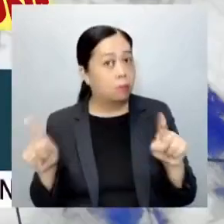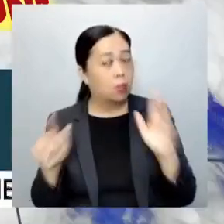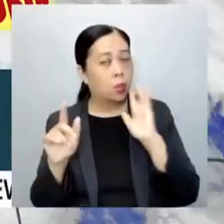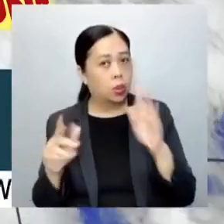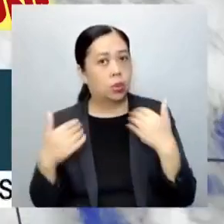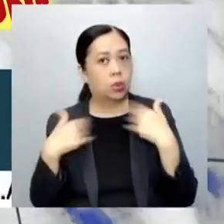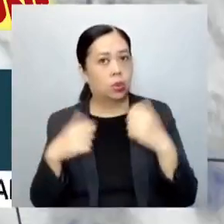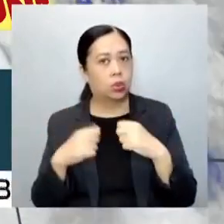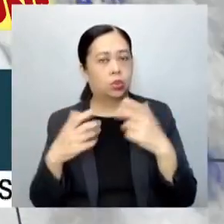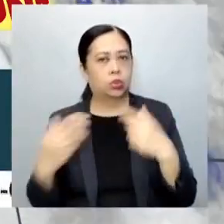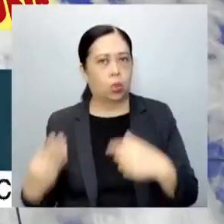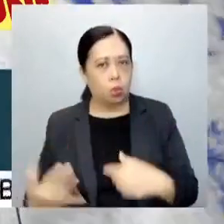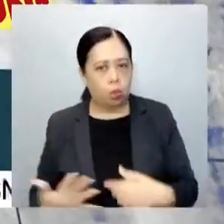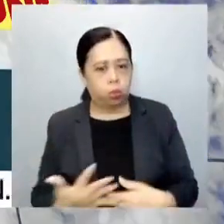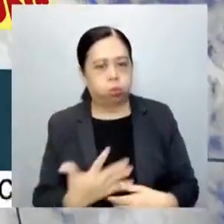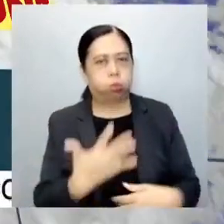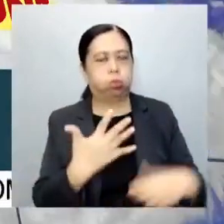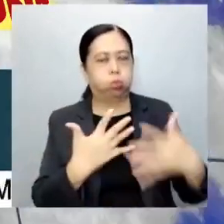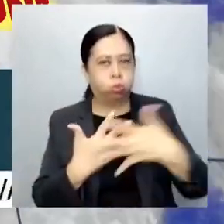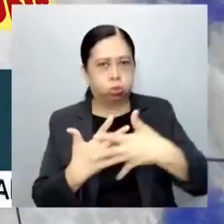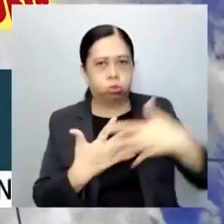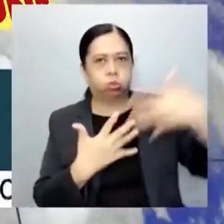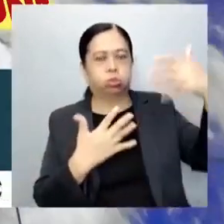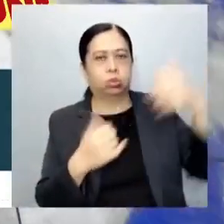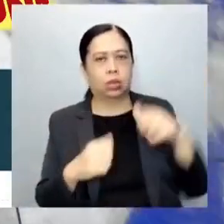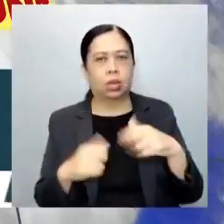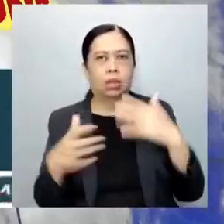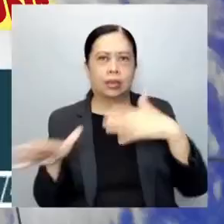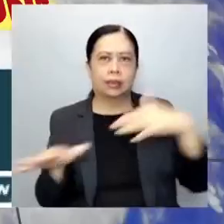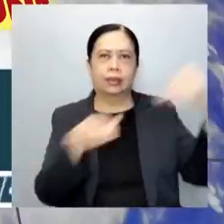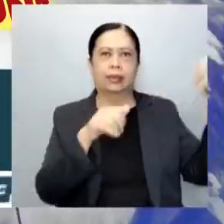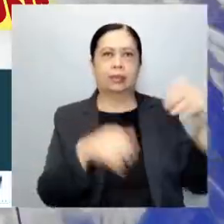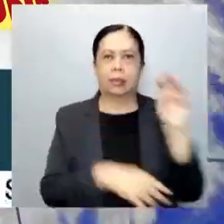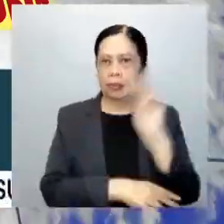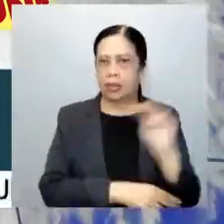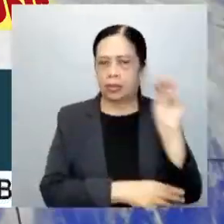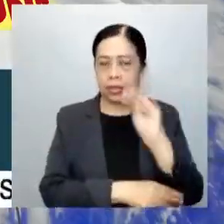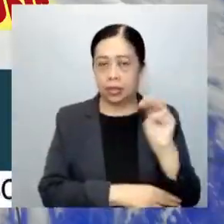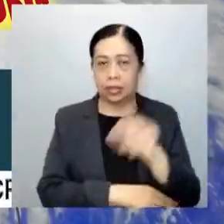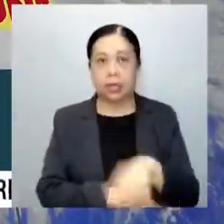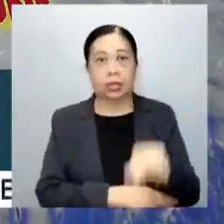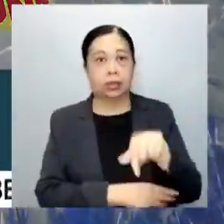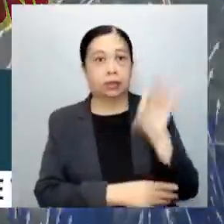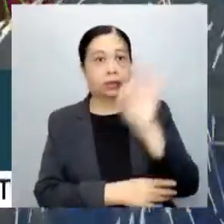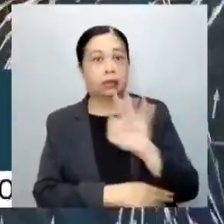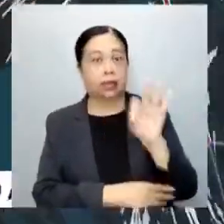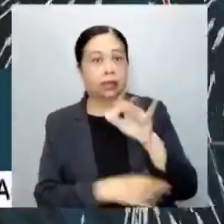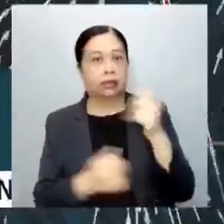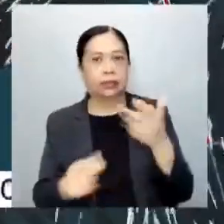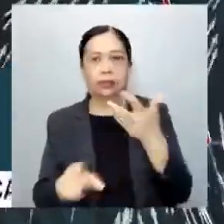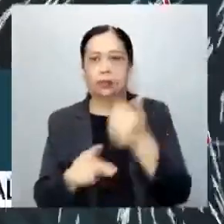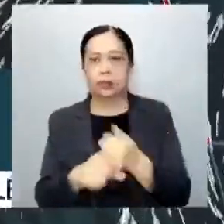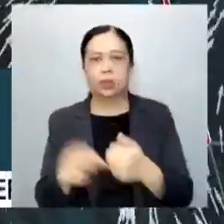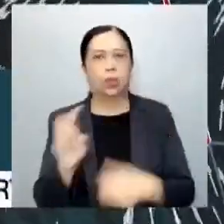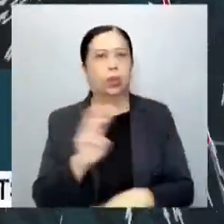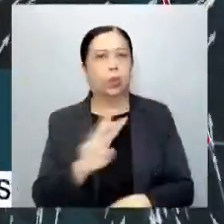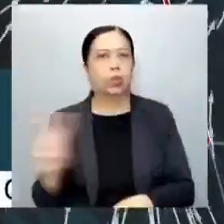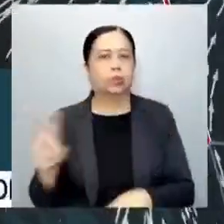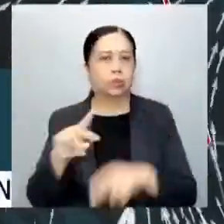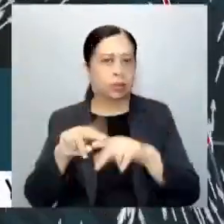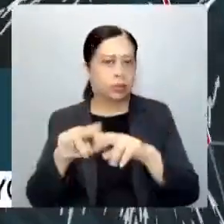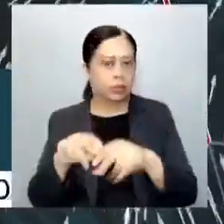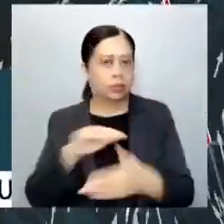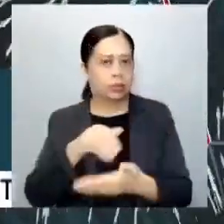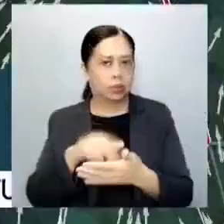pull the Habagat. The typhoon will be out of the country by Monday. This Friday, monsoon rains are still affecting western Pangasinan, central